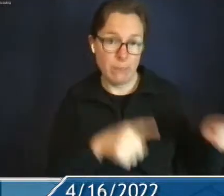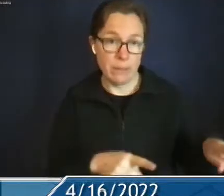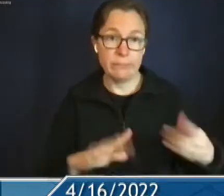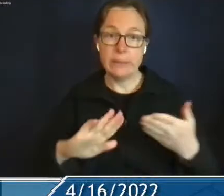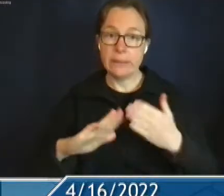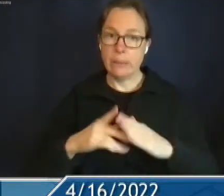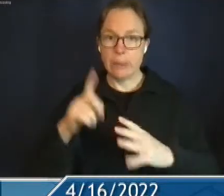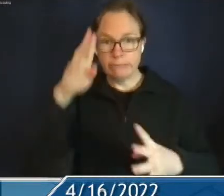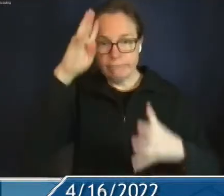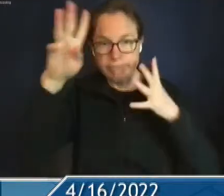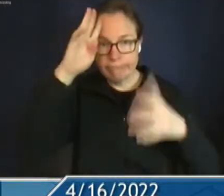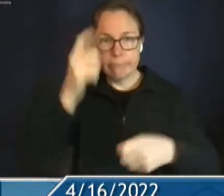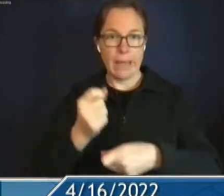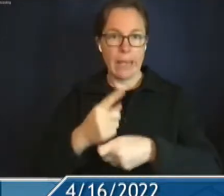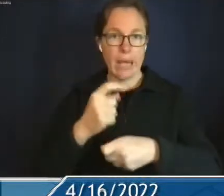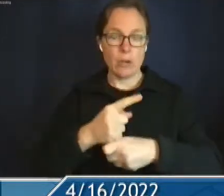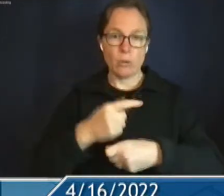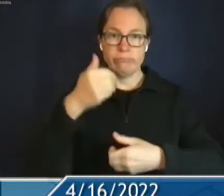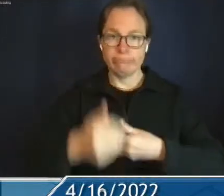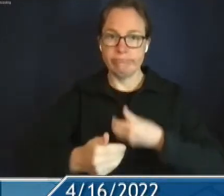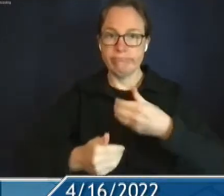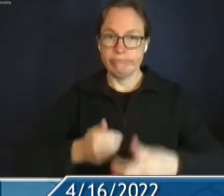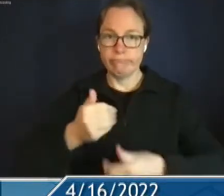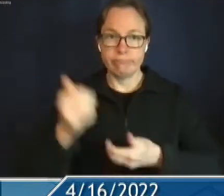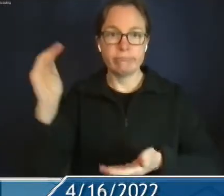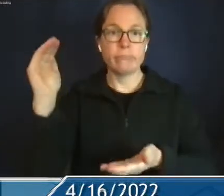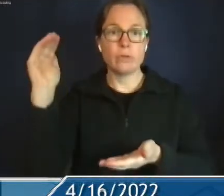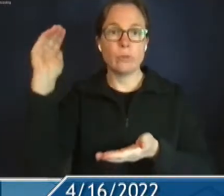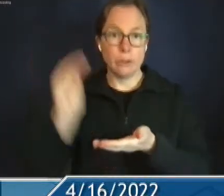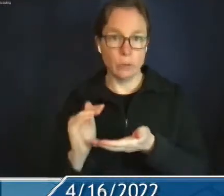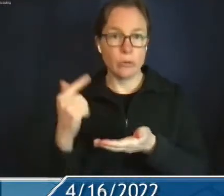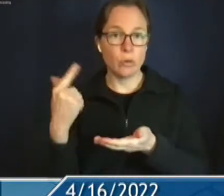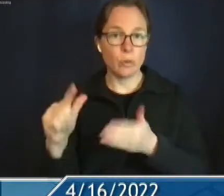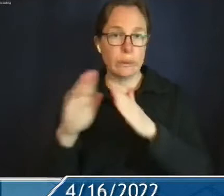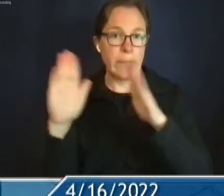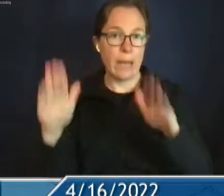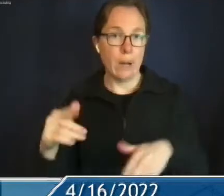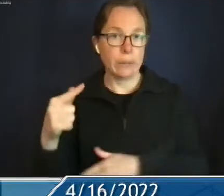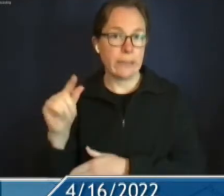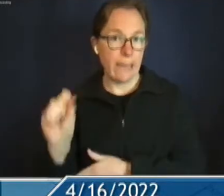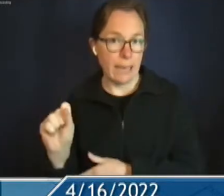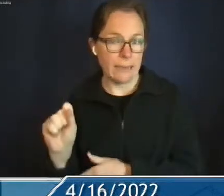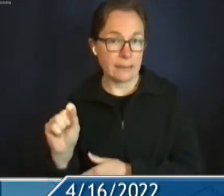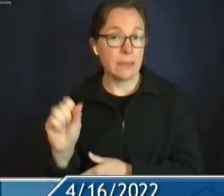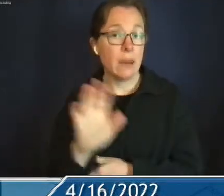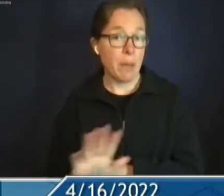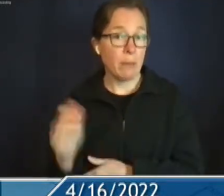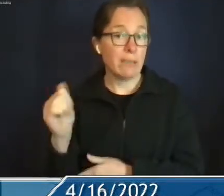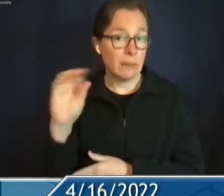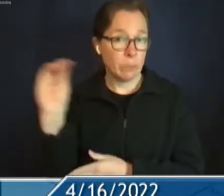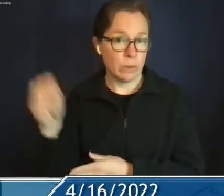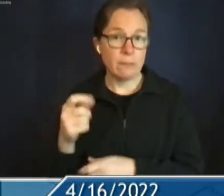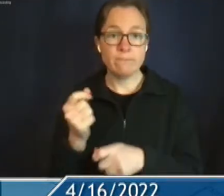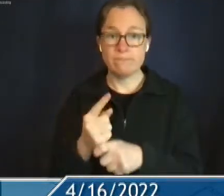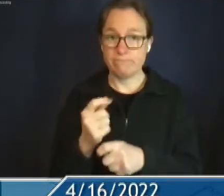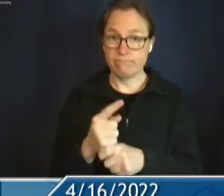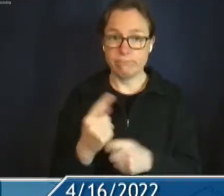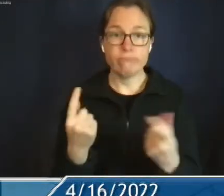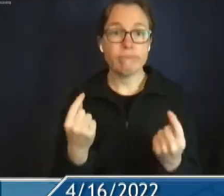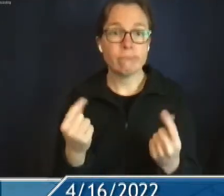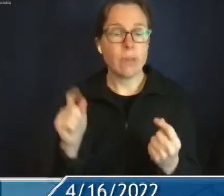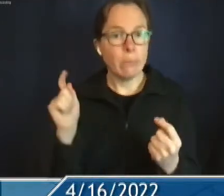up with annual concrete steps to reduce greenhouse gases by about 10% each year. To do this, you